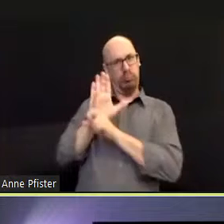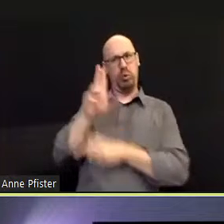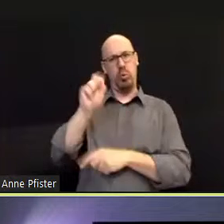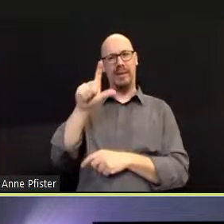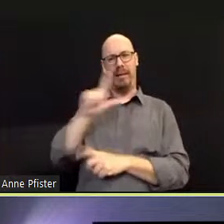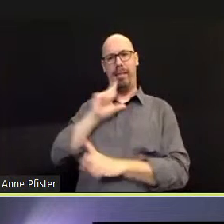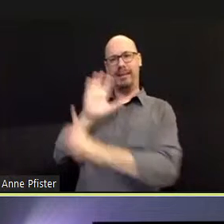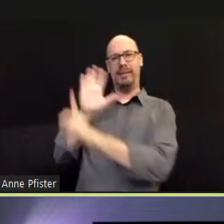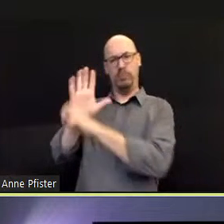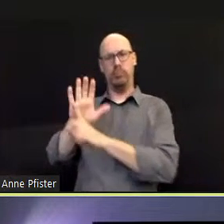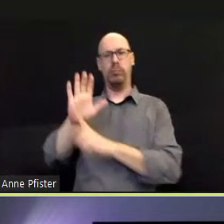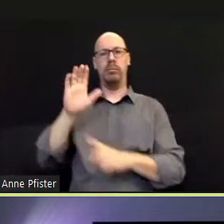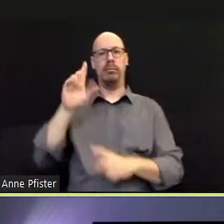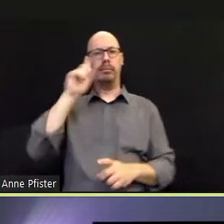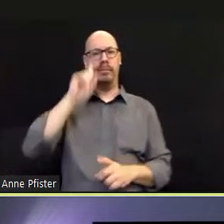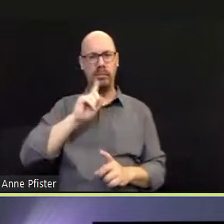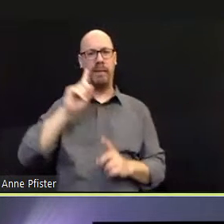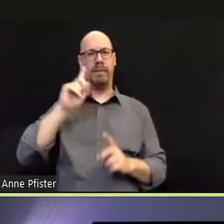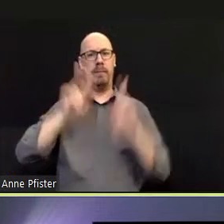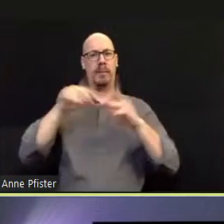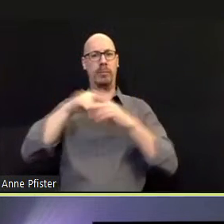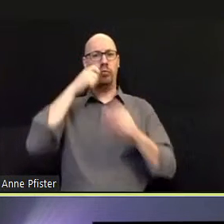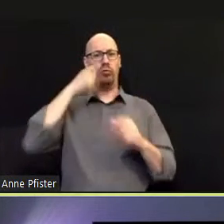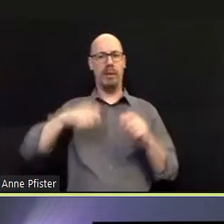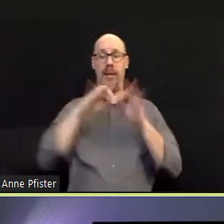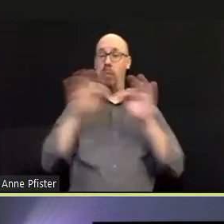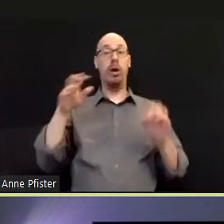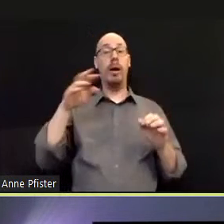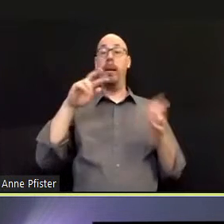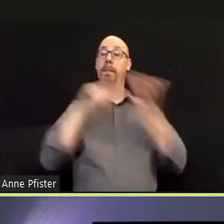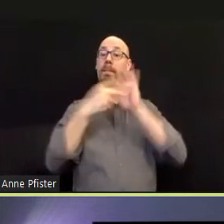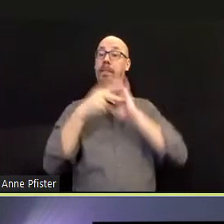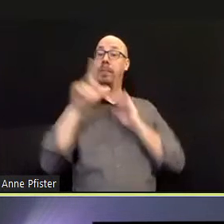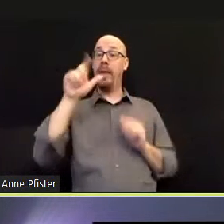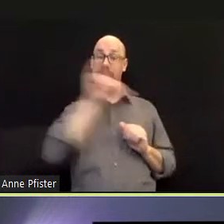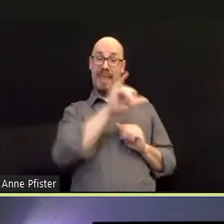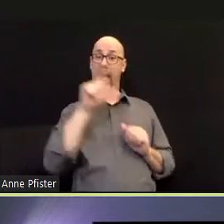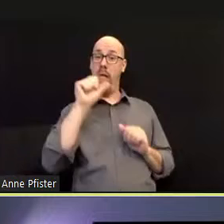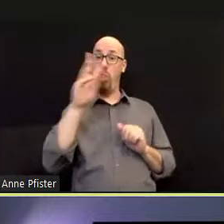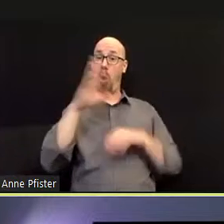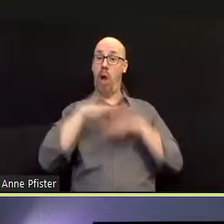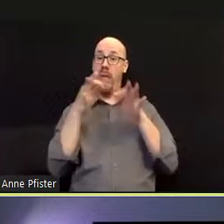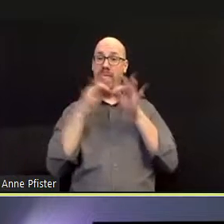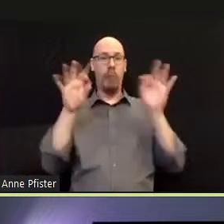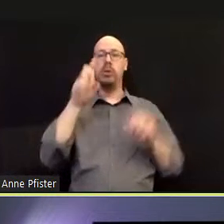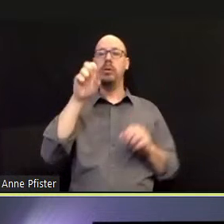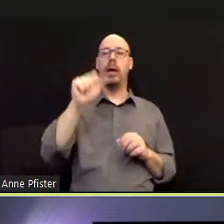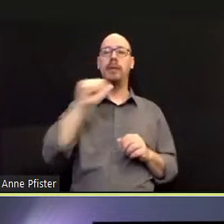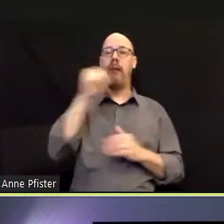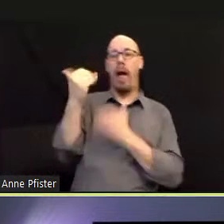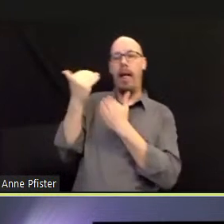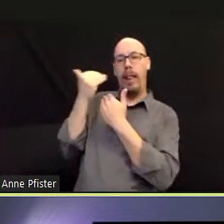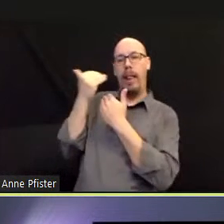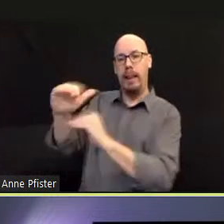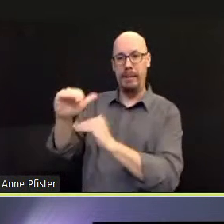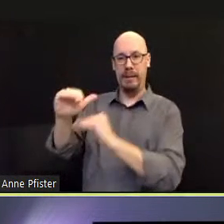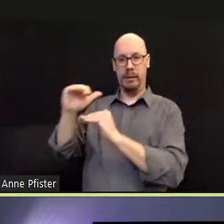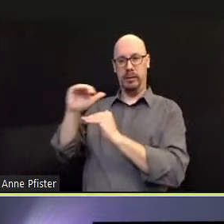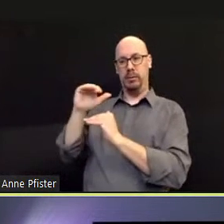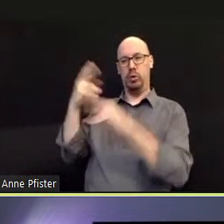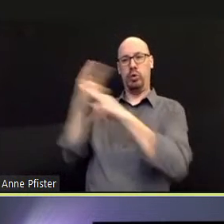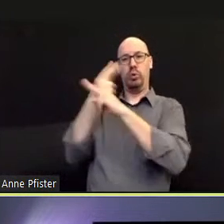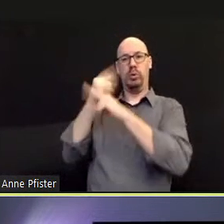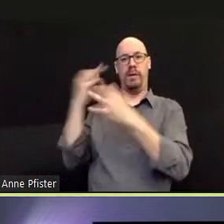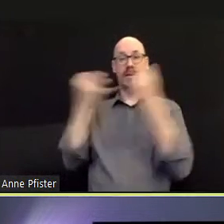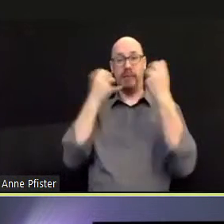It clarifies that the law on language does not curtail in any way the rights to use sign language, so creates sign language as